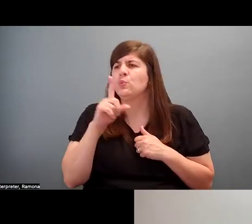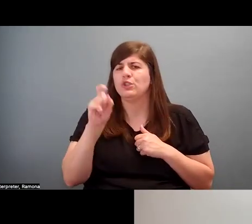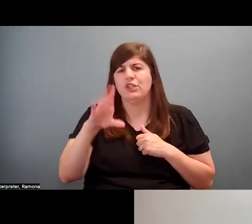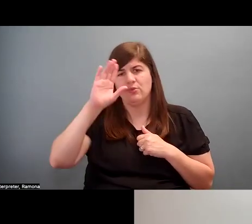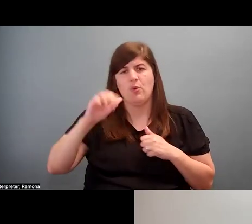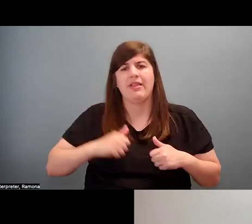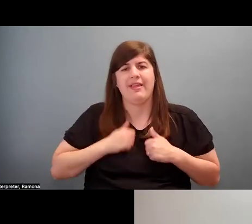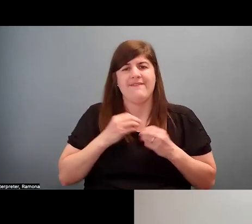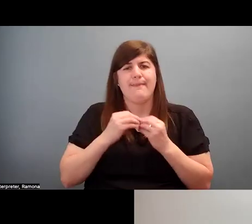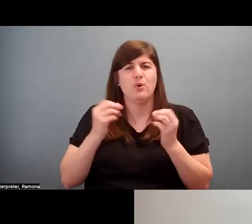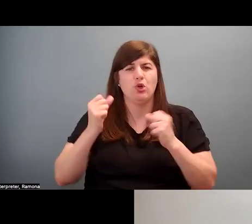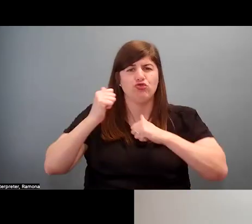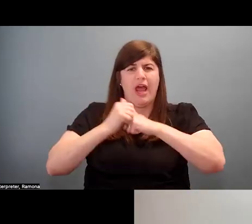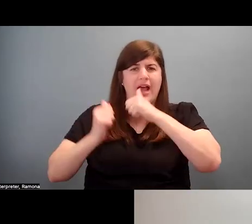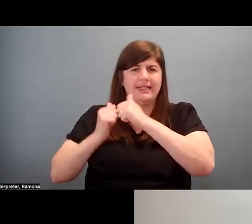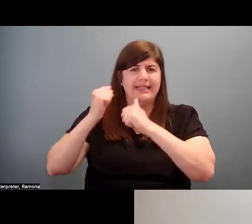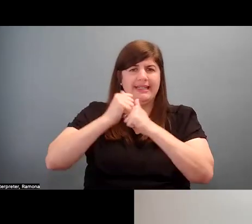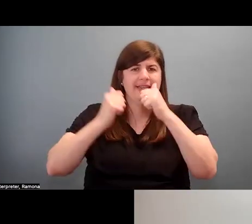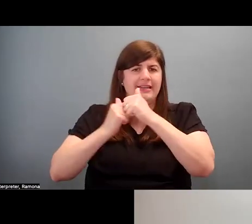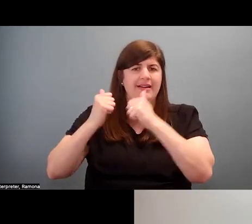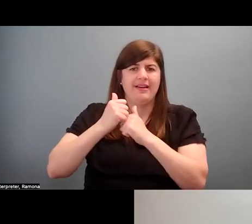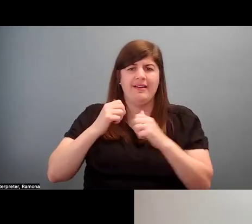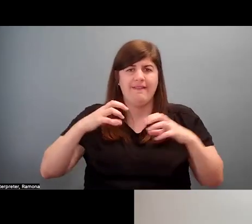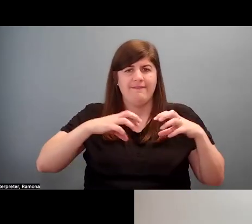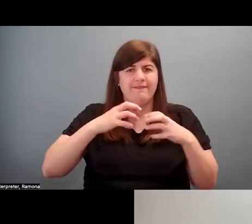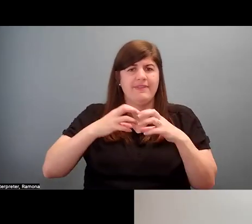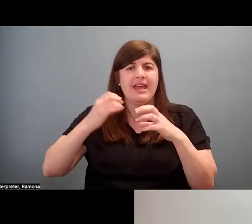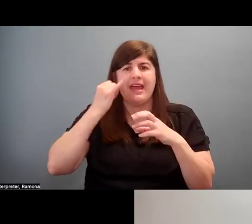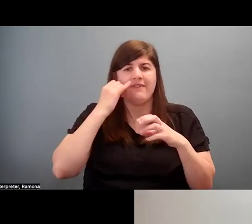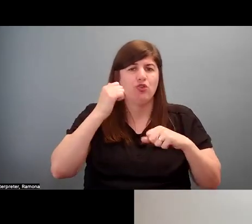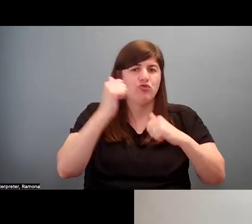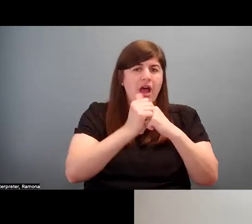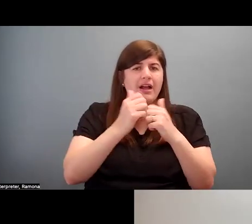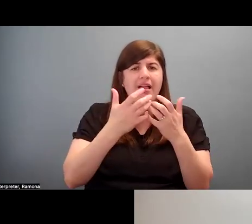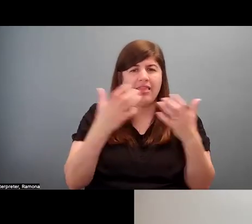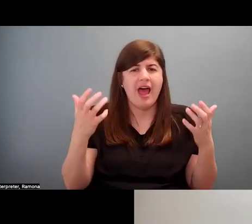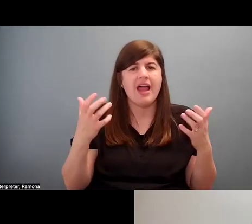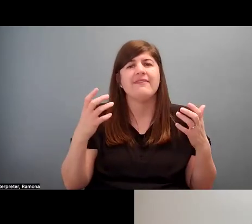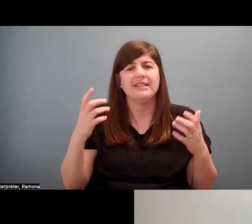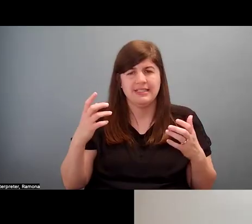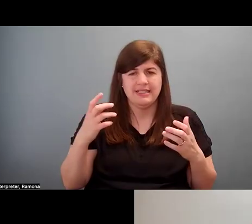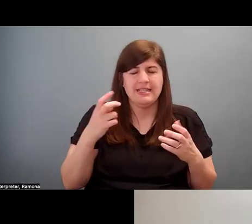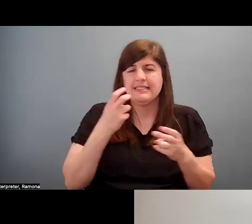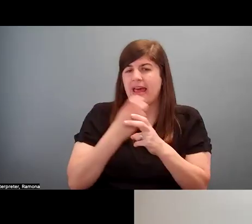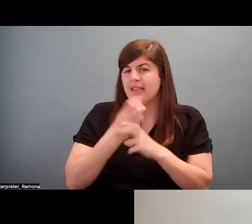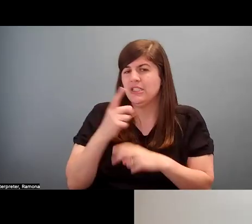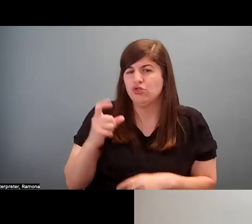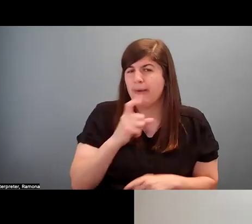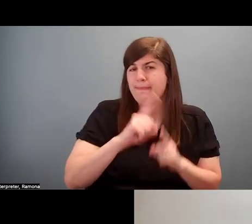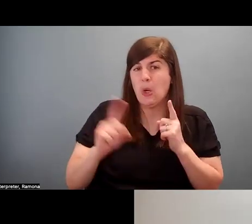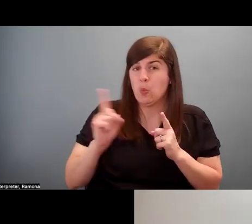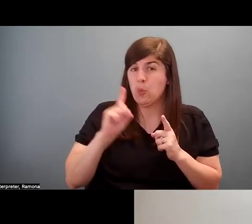in I have rocky no idea. formation. So if you'd have a rock, you'd have a lot of skeleton shrimp. I'm not quite sure where they live,